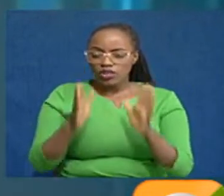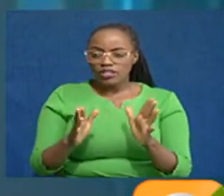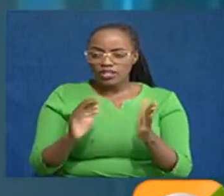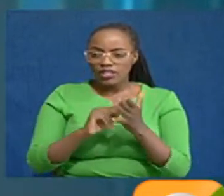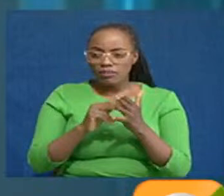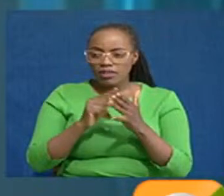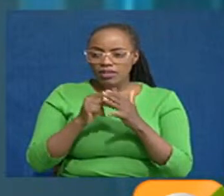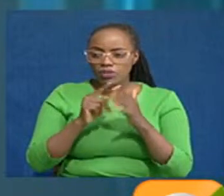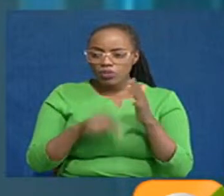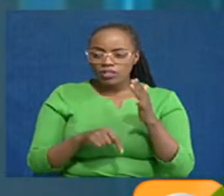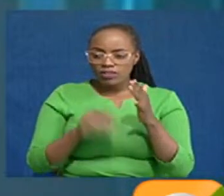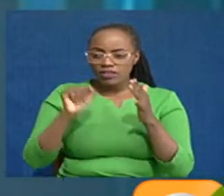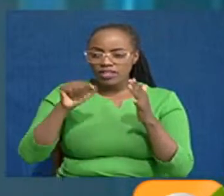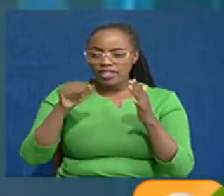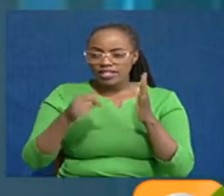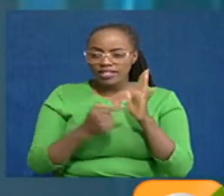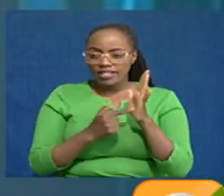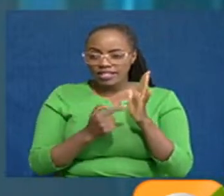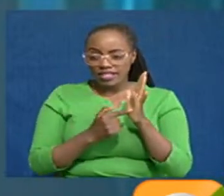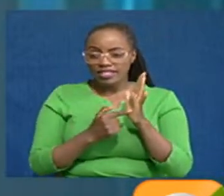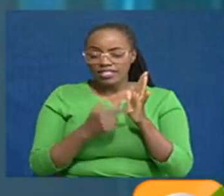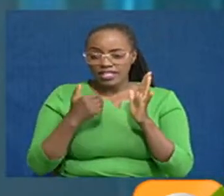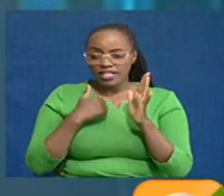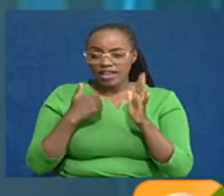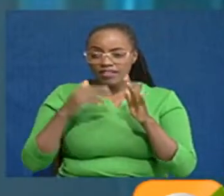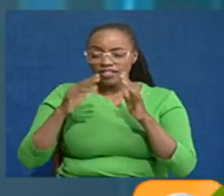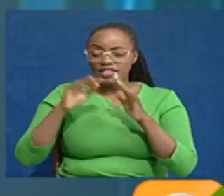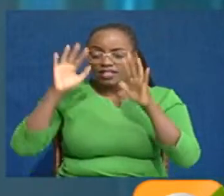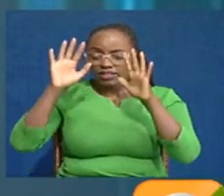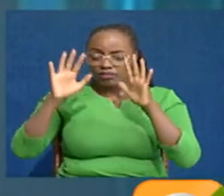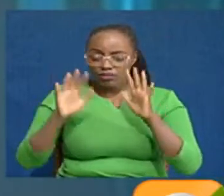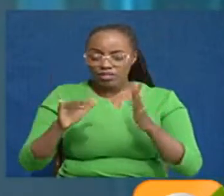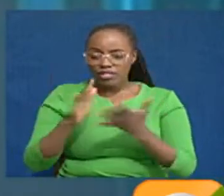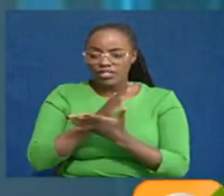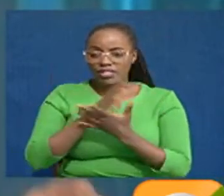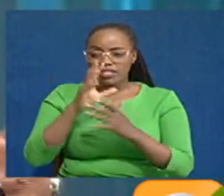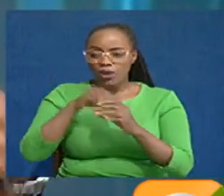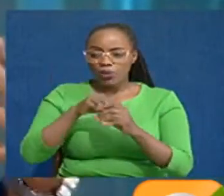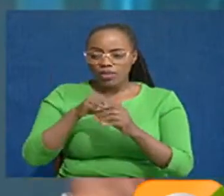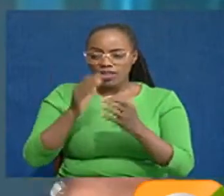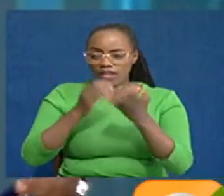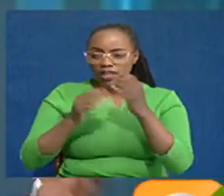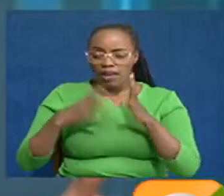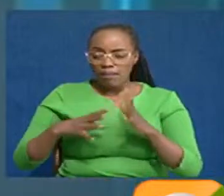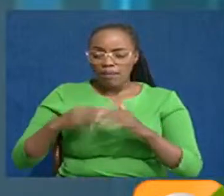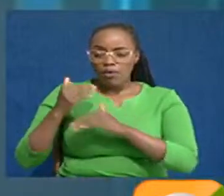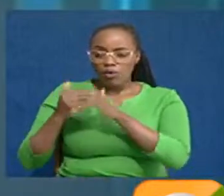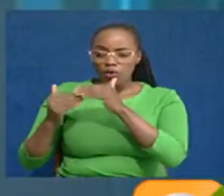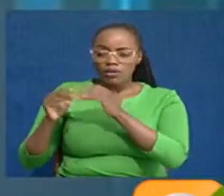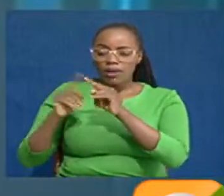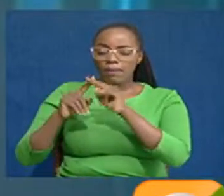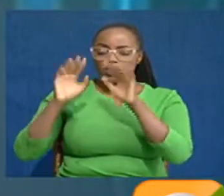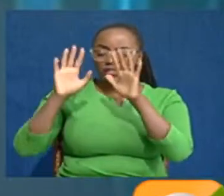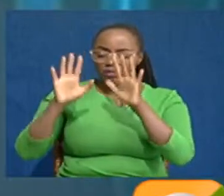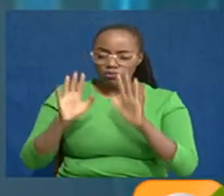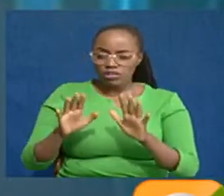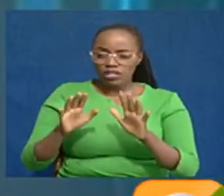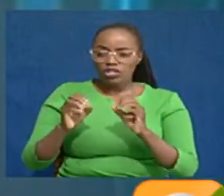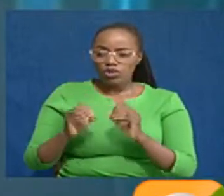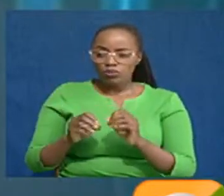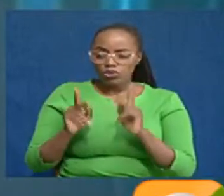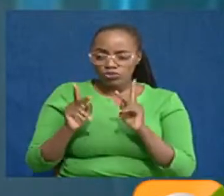So, and this really is a critical sector within the economy. Yeah. If people are constructing, then it creates more opportunities. Right.